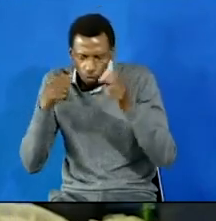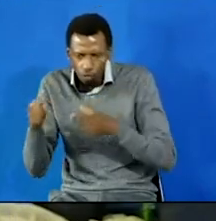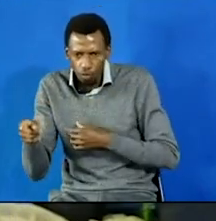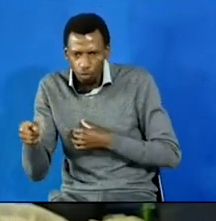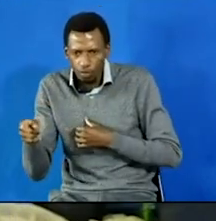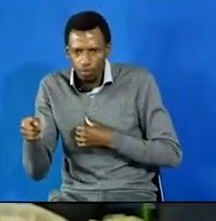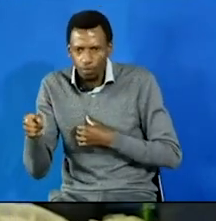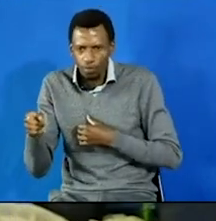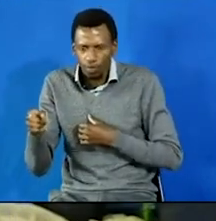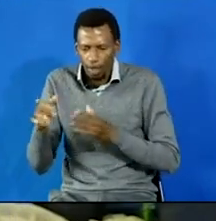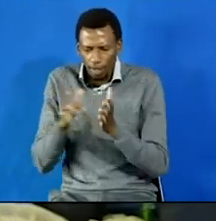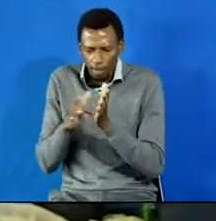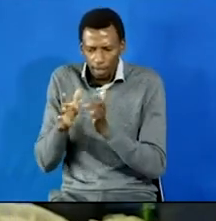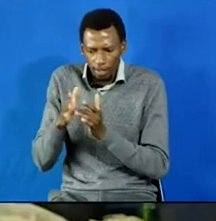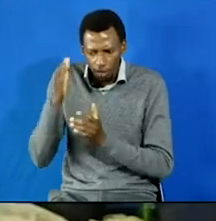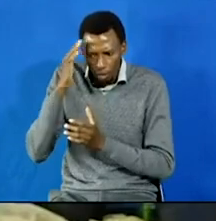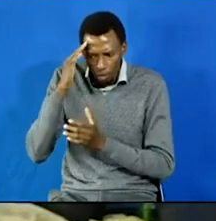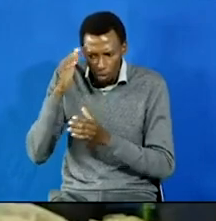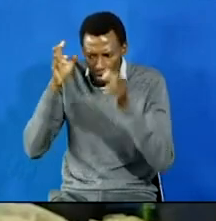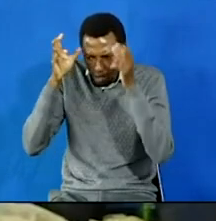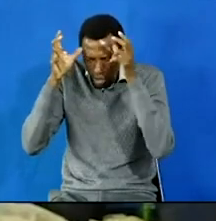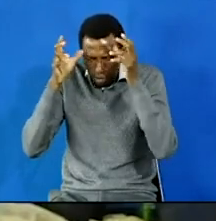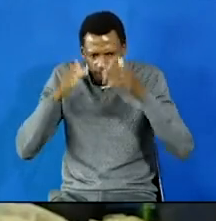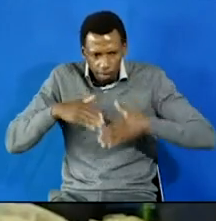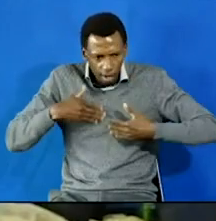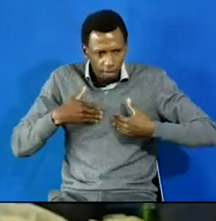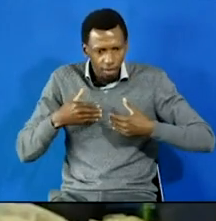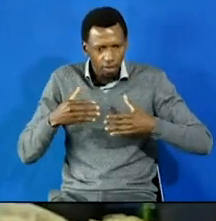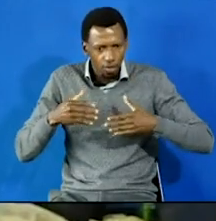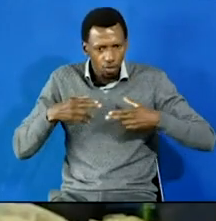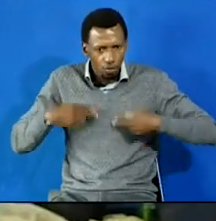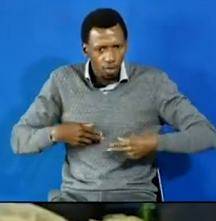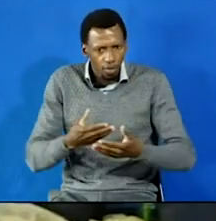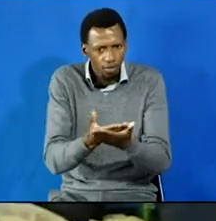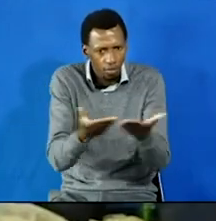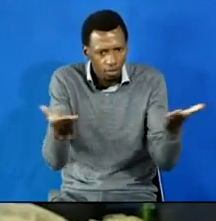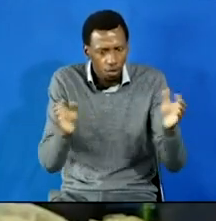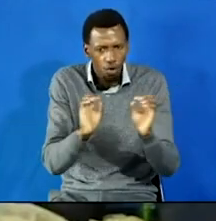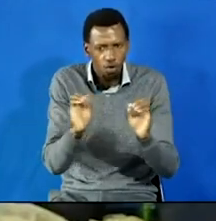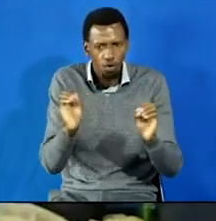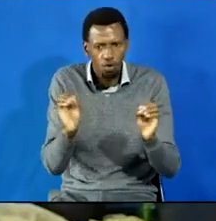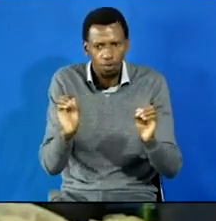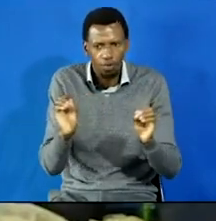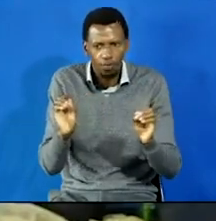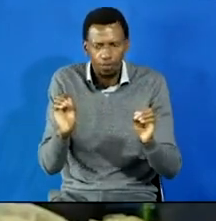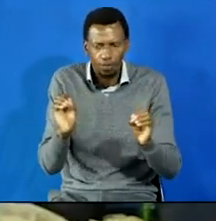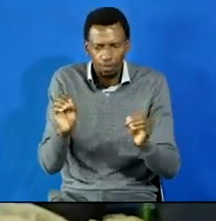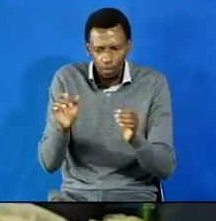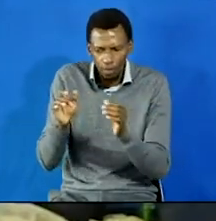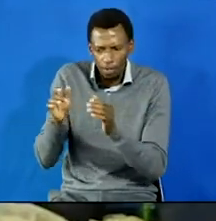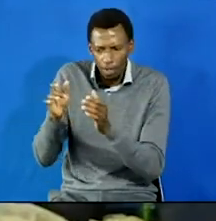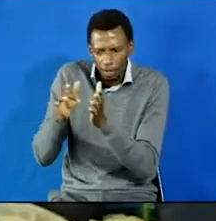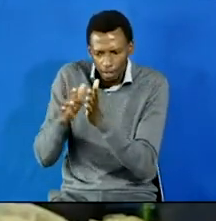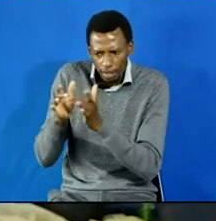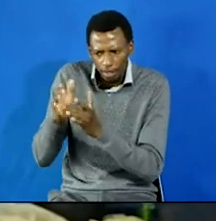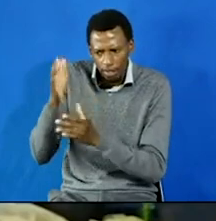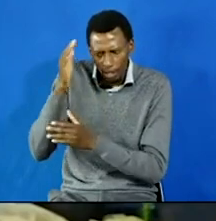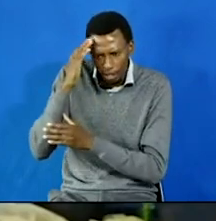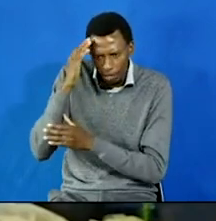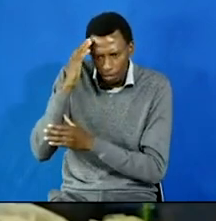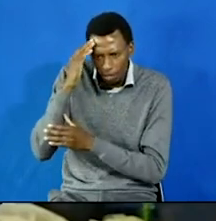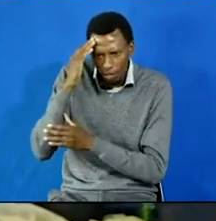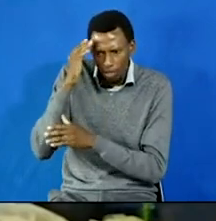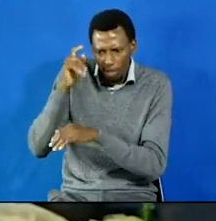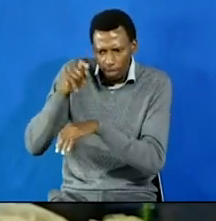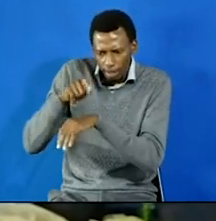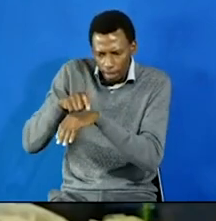devil is not happy with human beings, because he knew what Satan done, even when he had